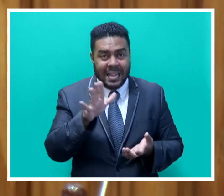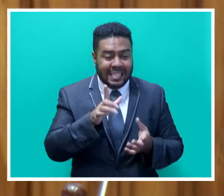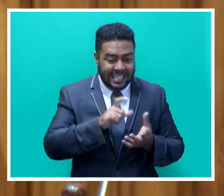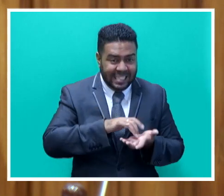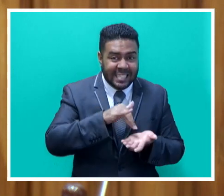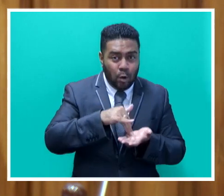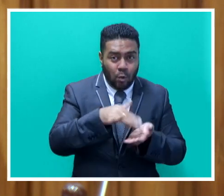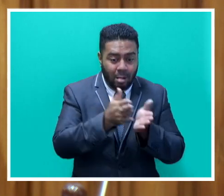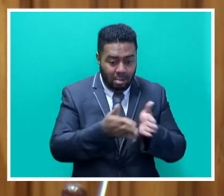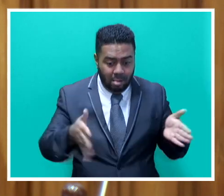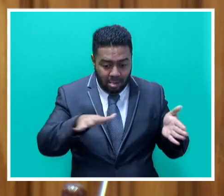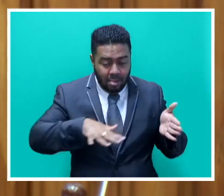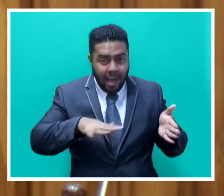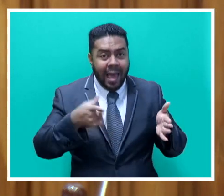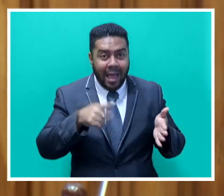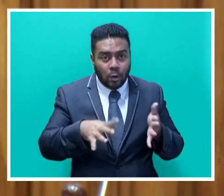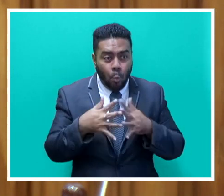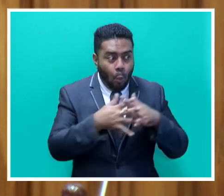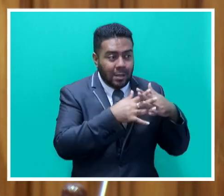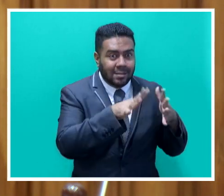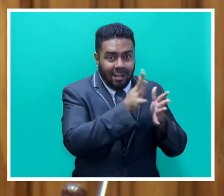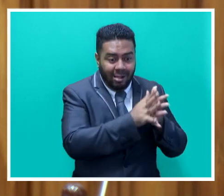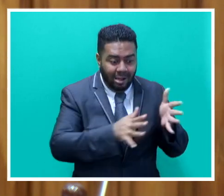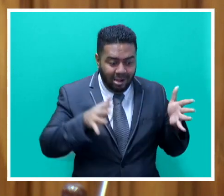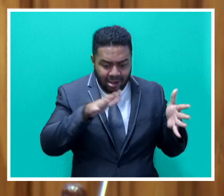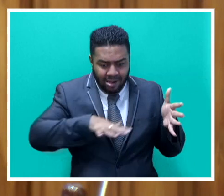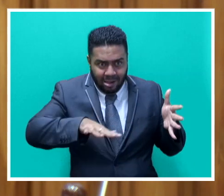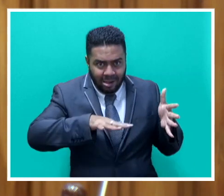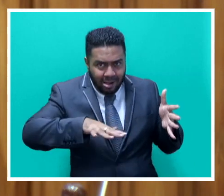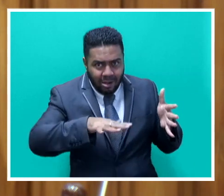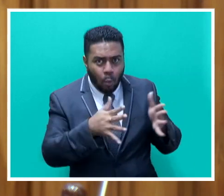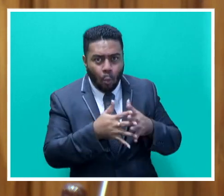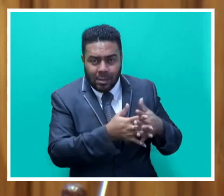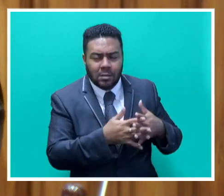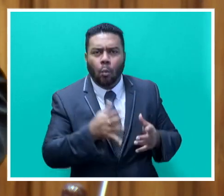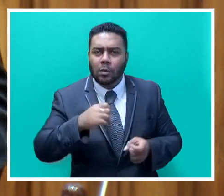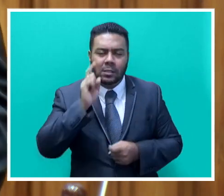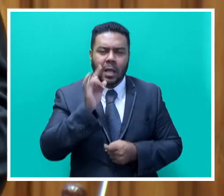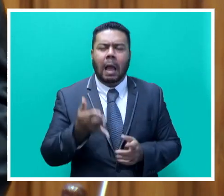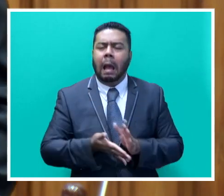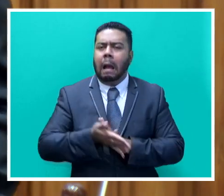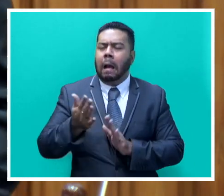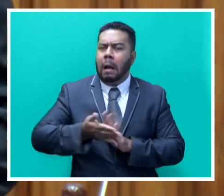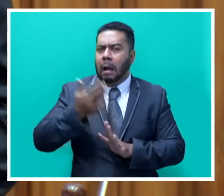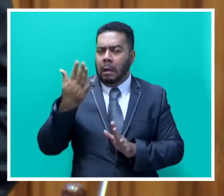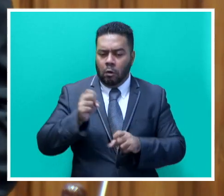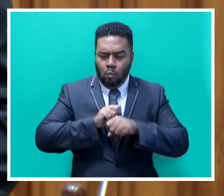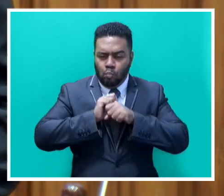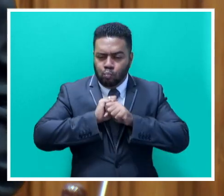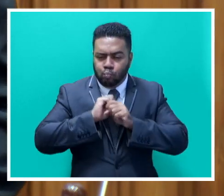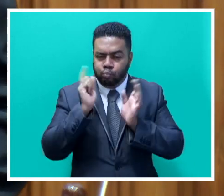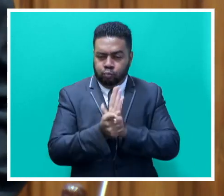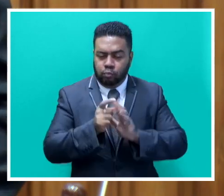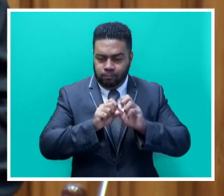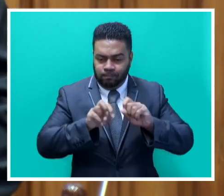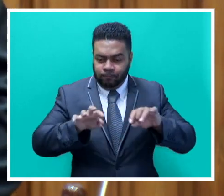divisions remains high, with significant community transmission of the highly transmissible Delta variant. On a brighter